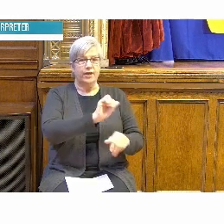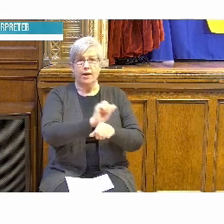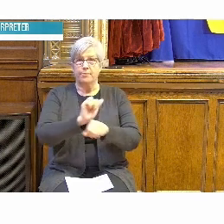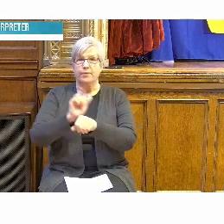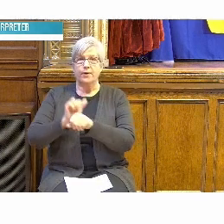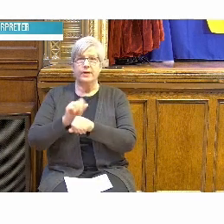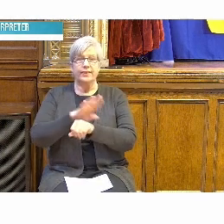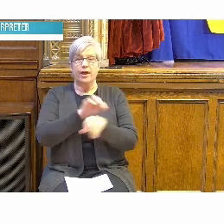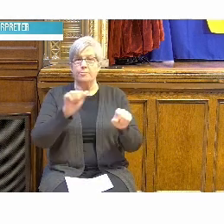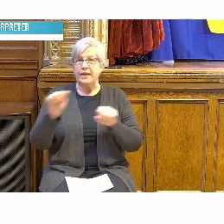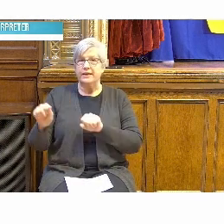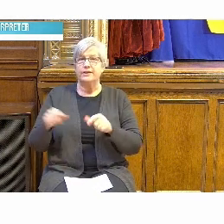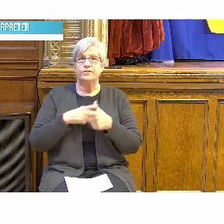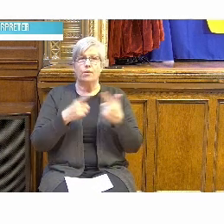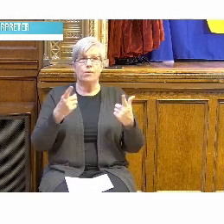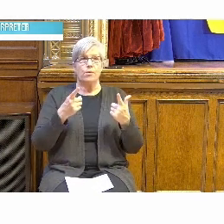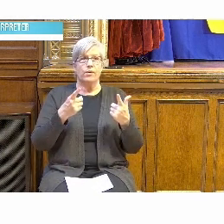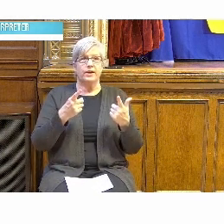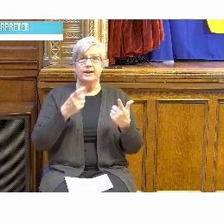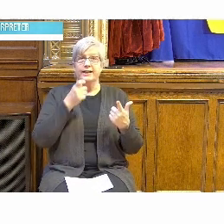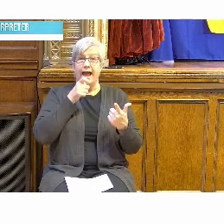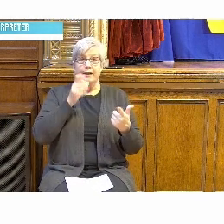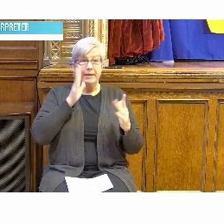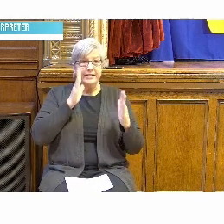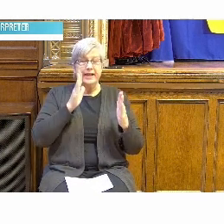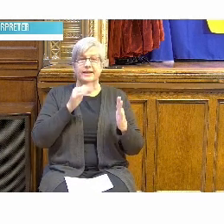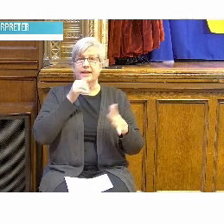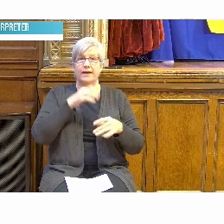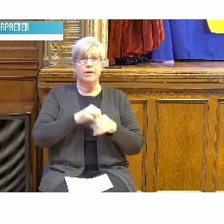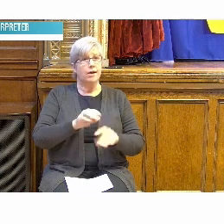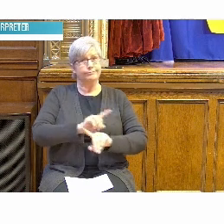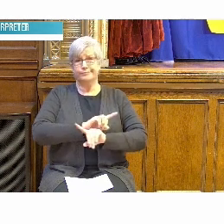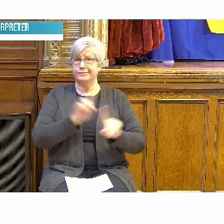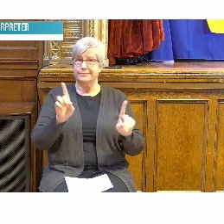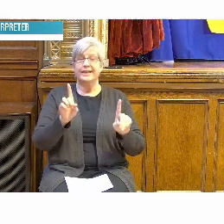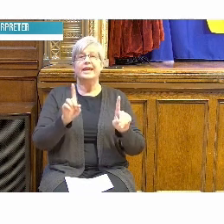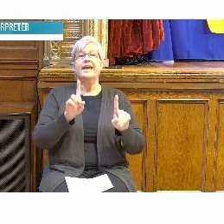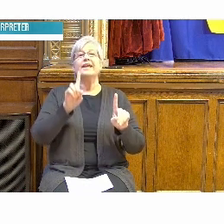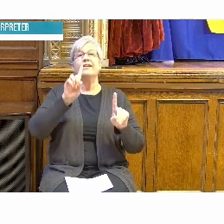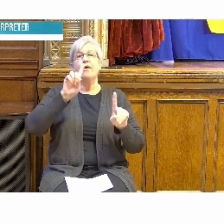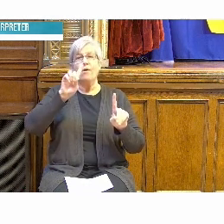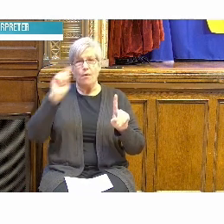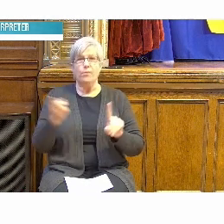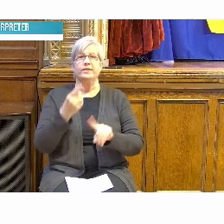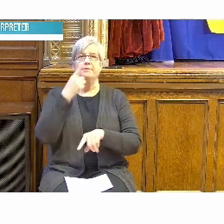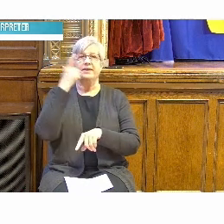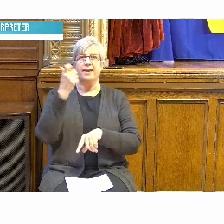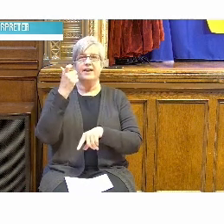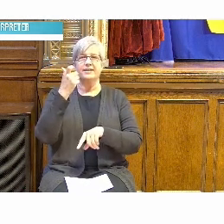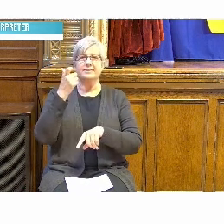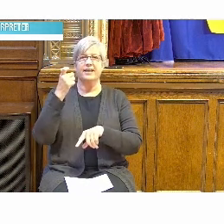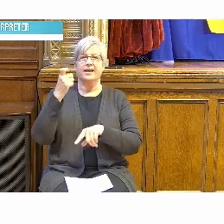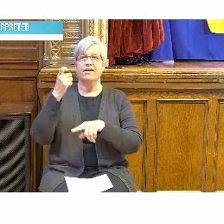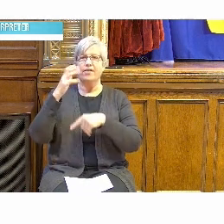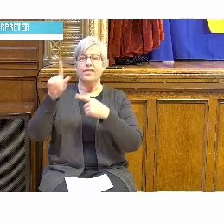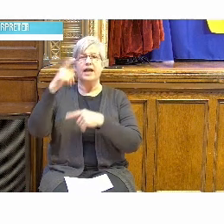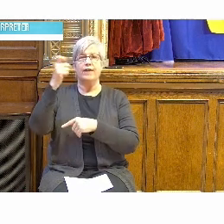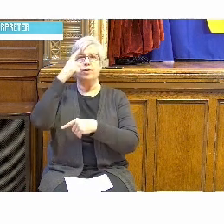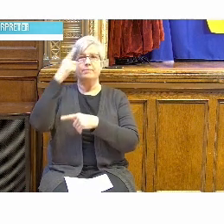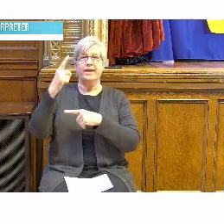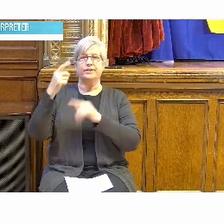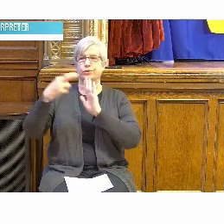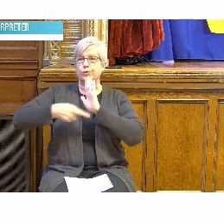or with the time and attention that's been paid here. It has everything to do with all of the hoops through which we've had to